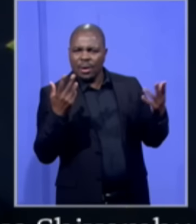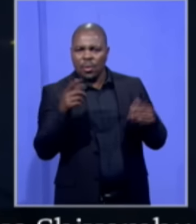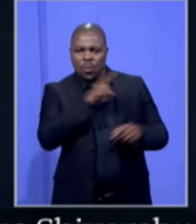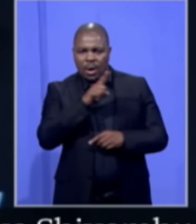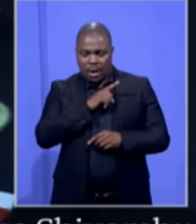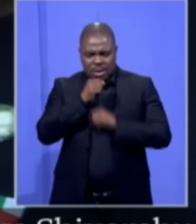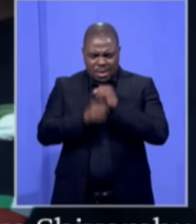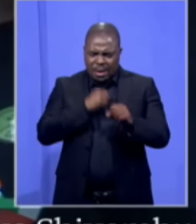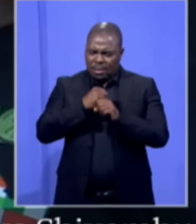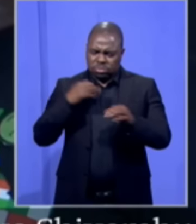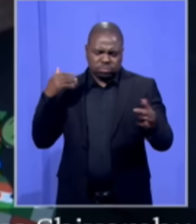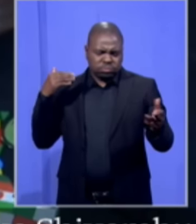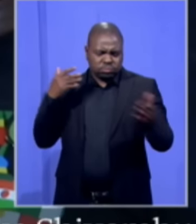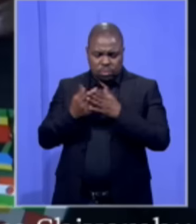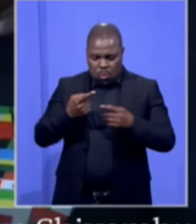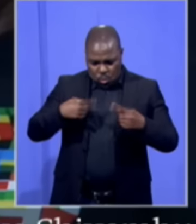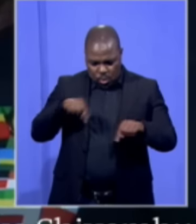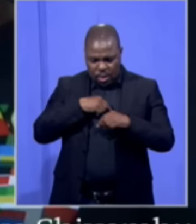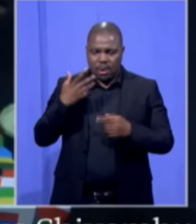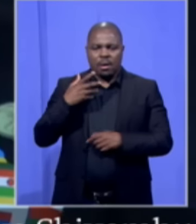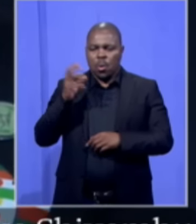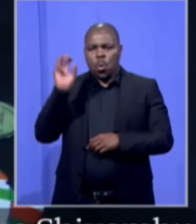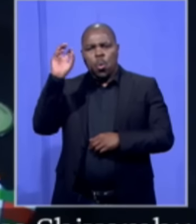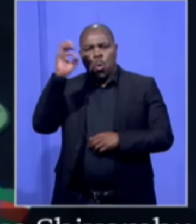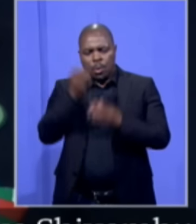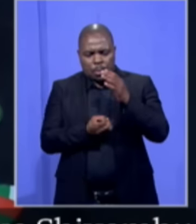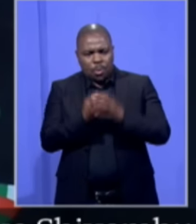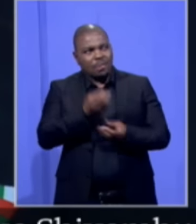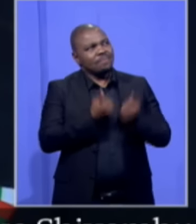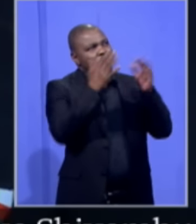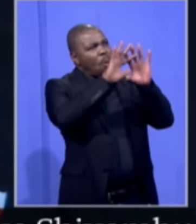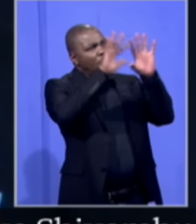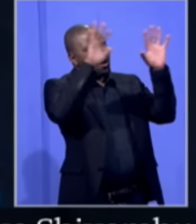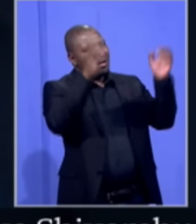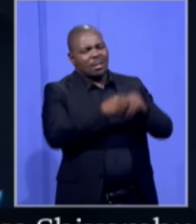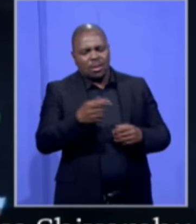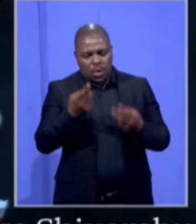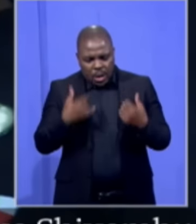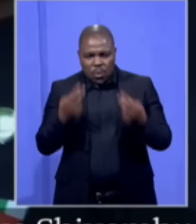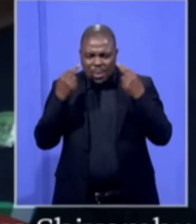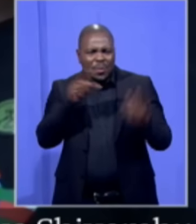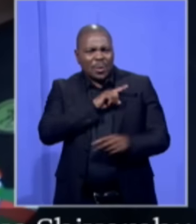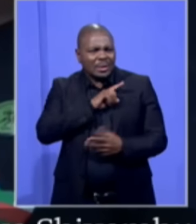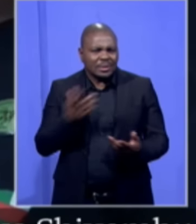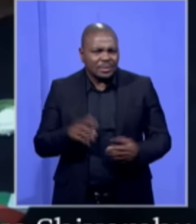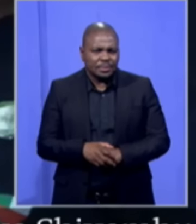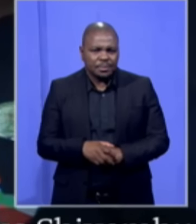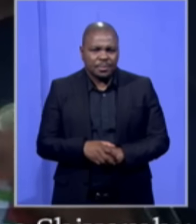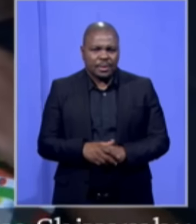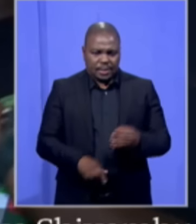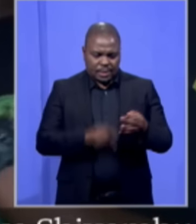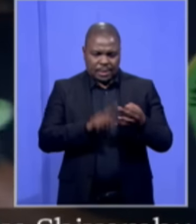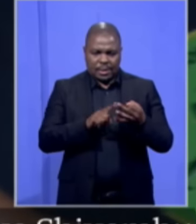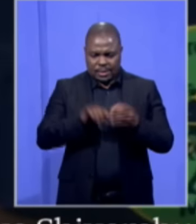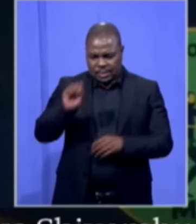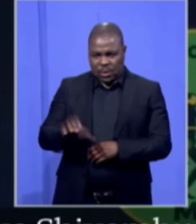the biggest producer of gold for the whole world? How can South Africa be tiny when it is the